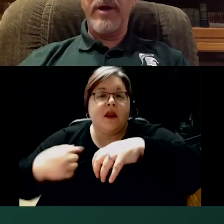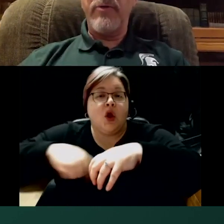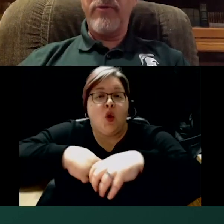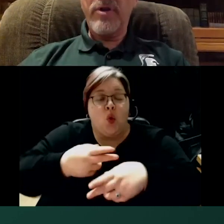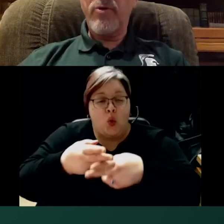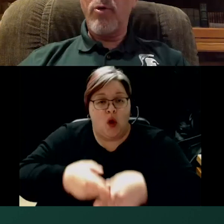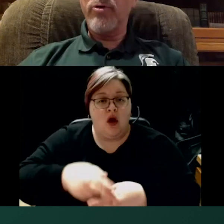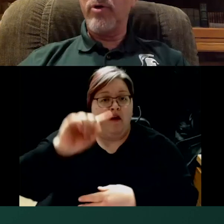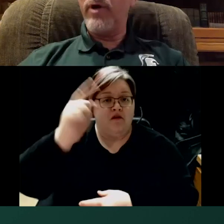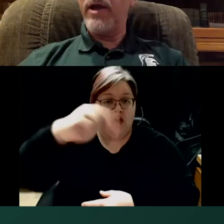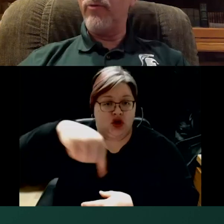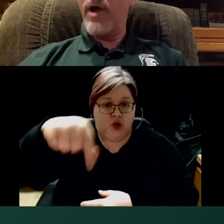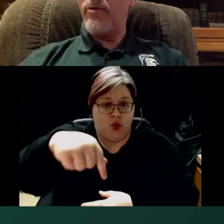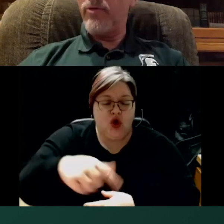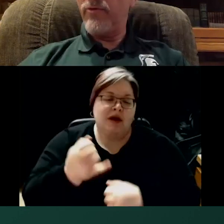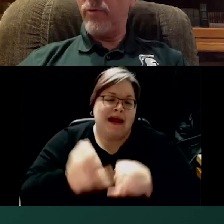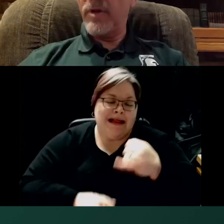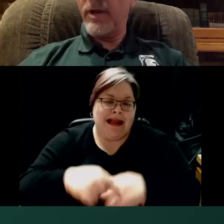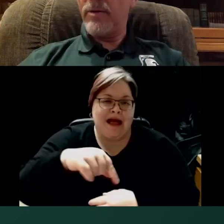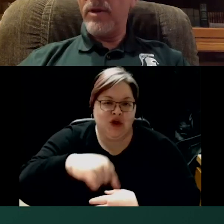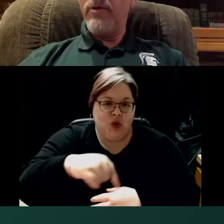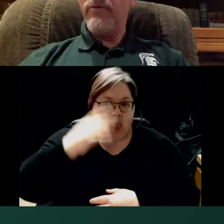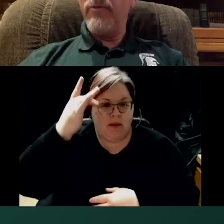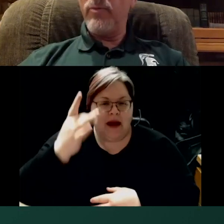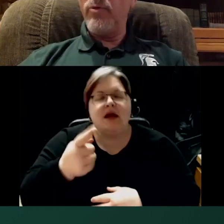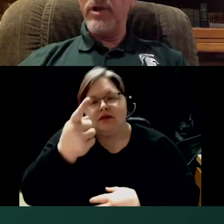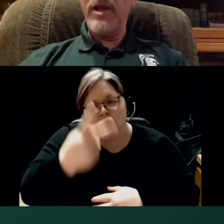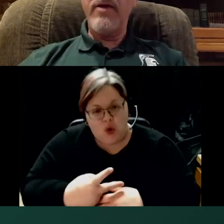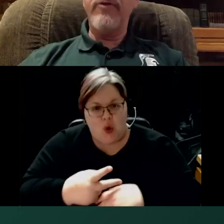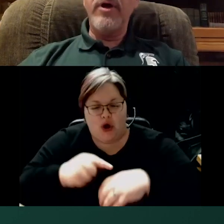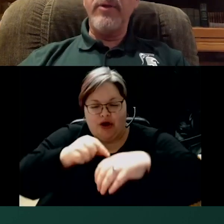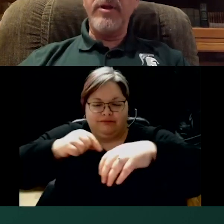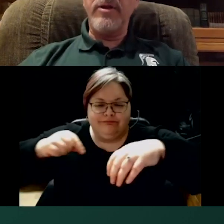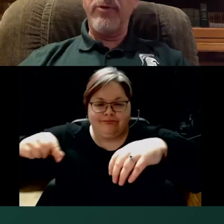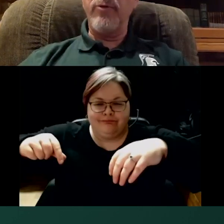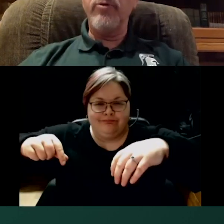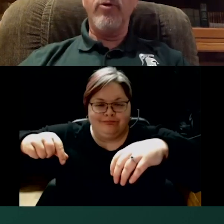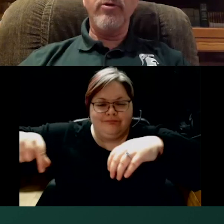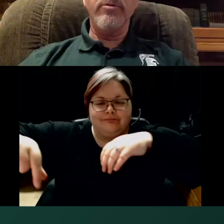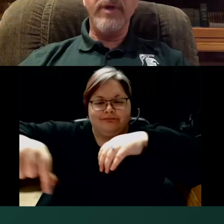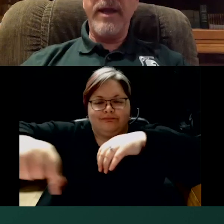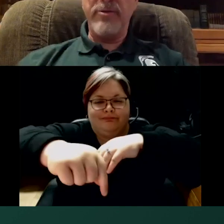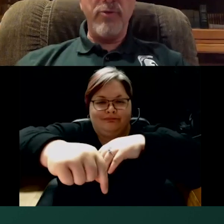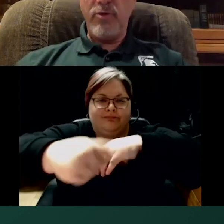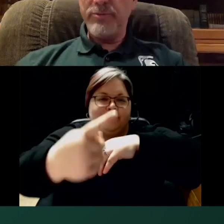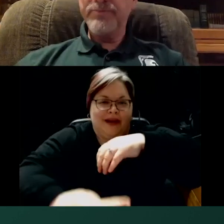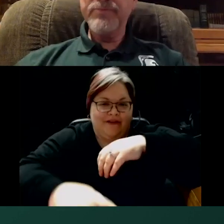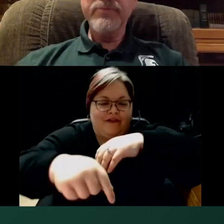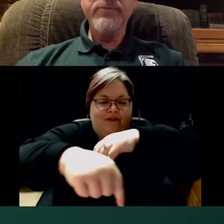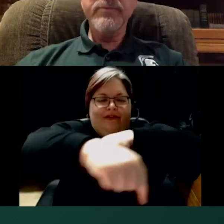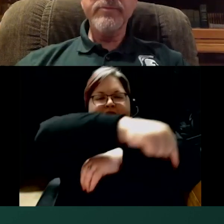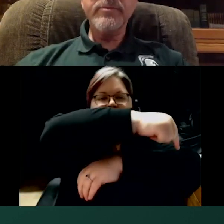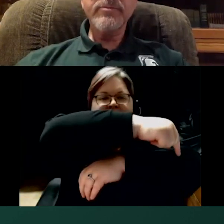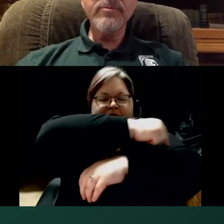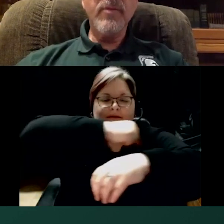because they are the first quarter away around the full cycle. Full moon is half. This is the third quarter and new moon.